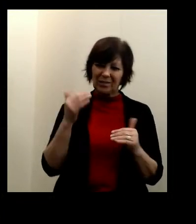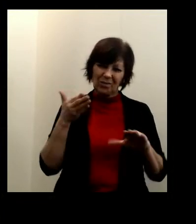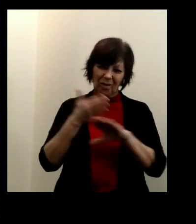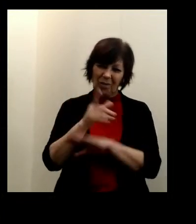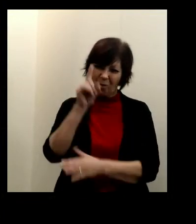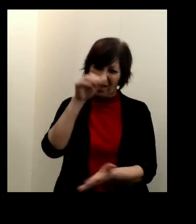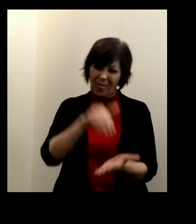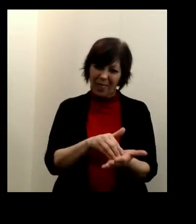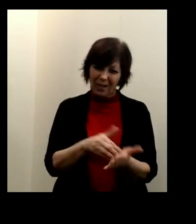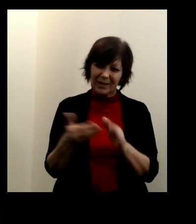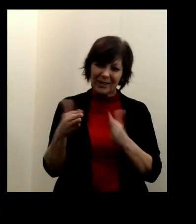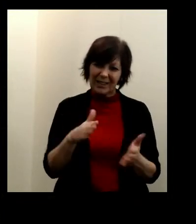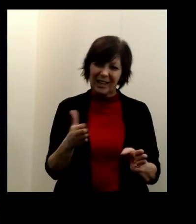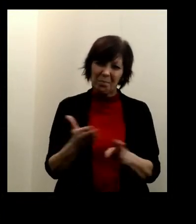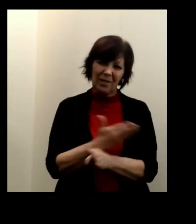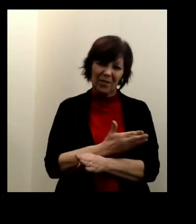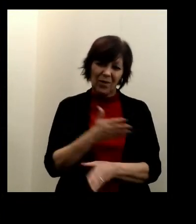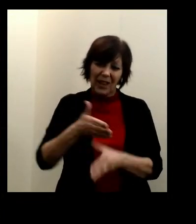of 2020?